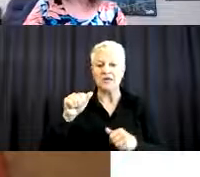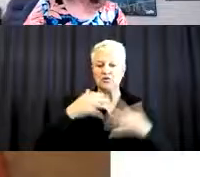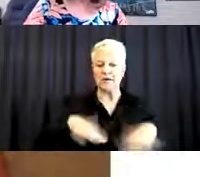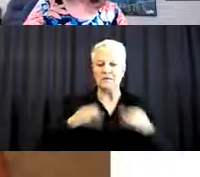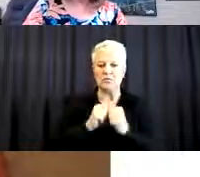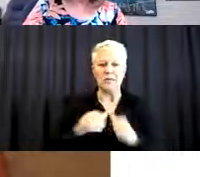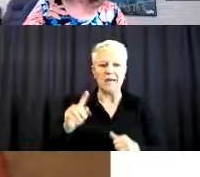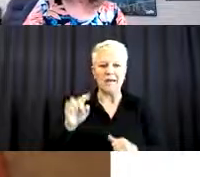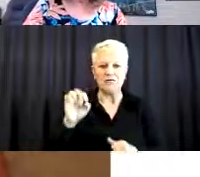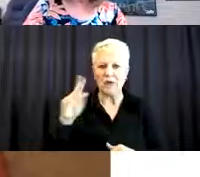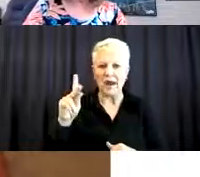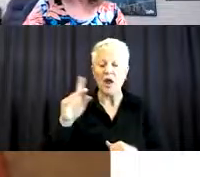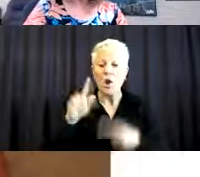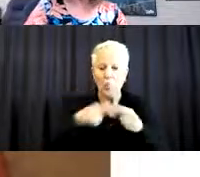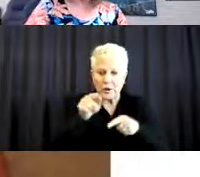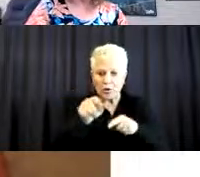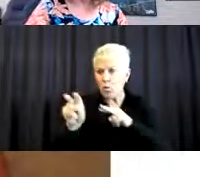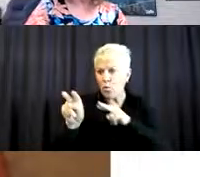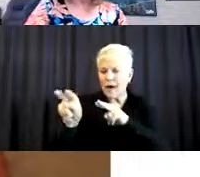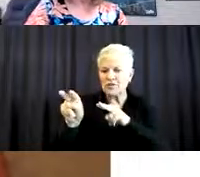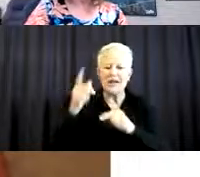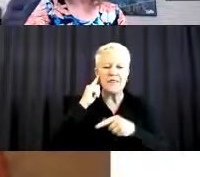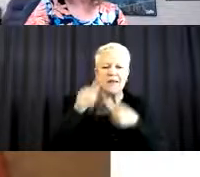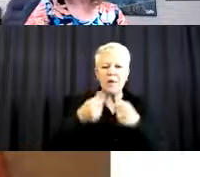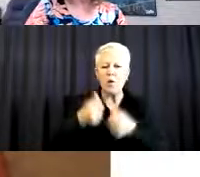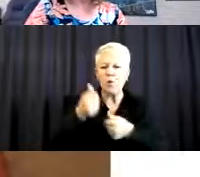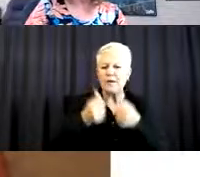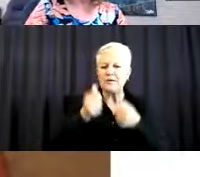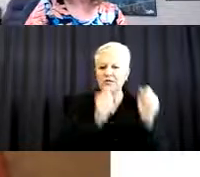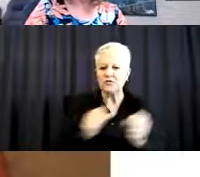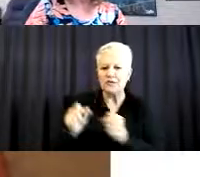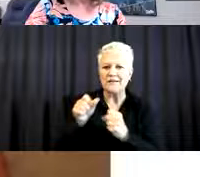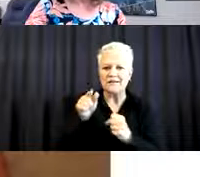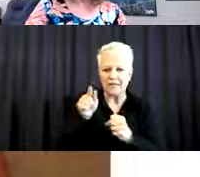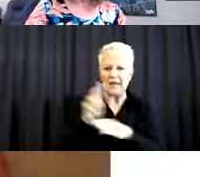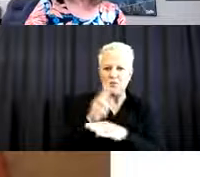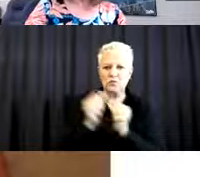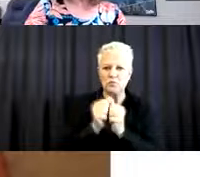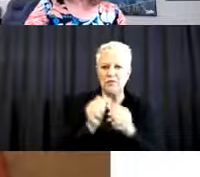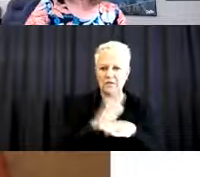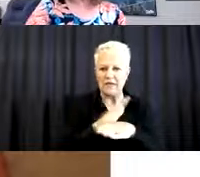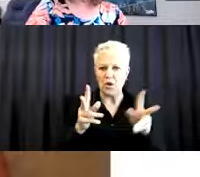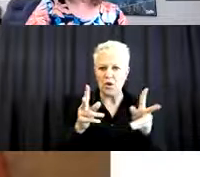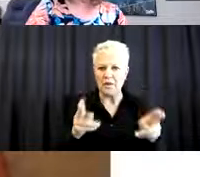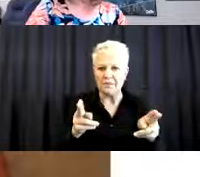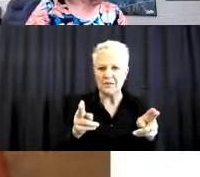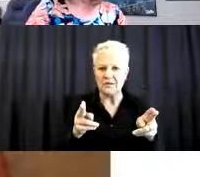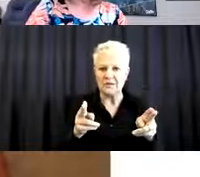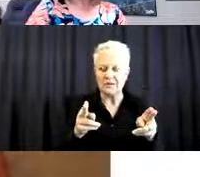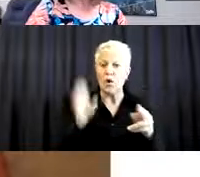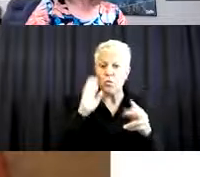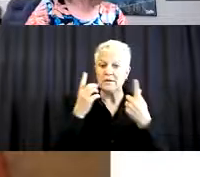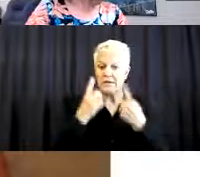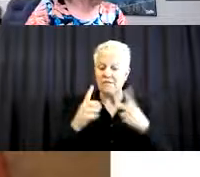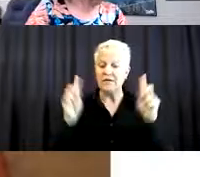you are watching, think about what strategies were used in these video clips and how effective were they in